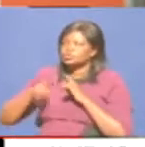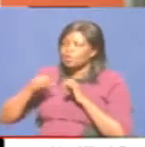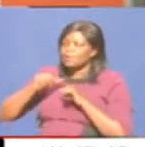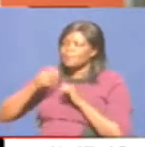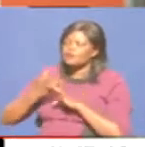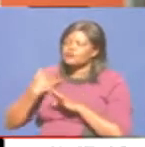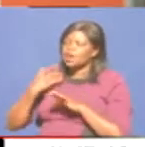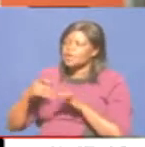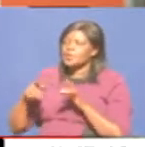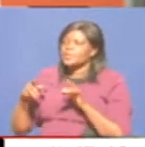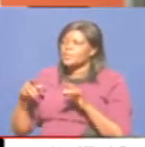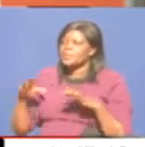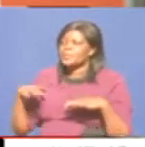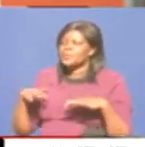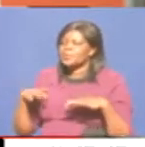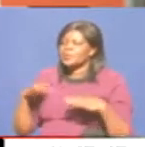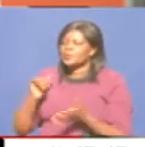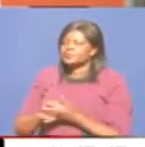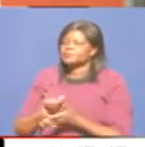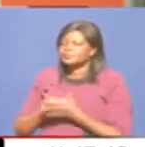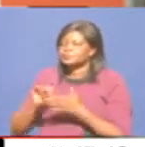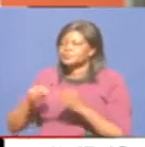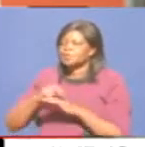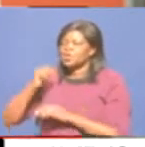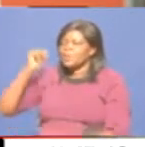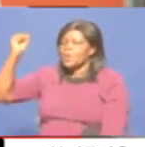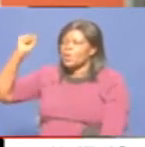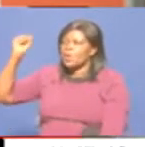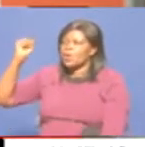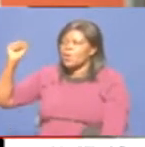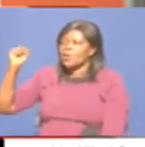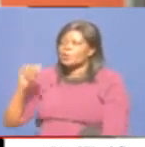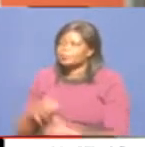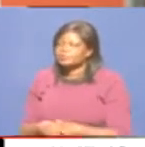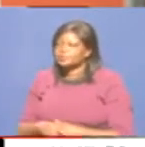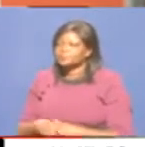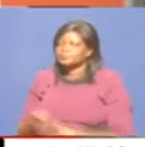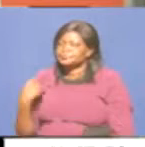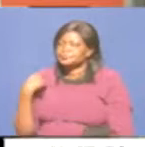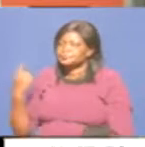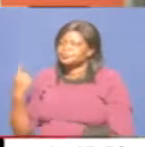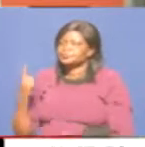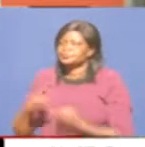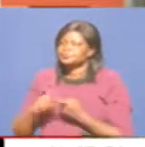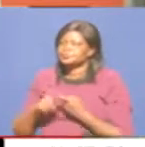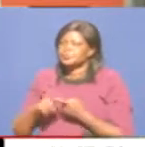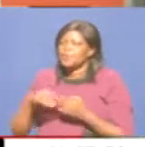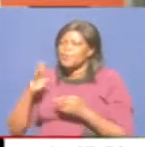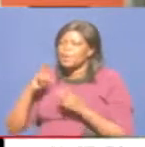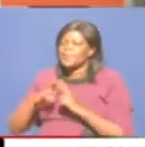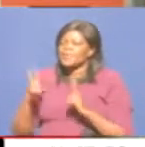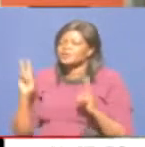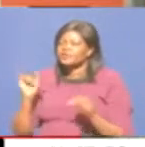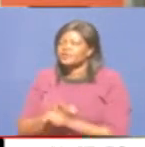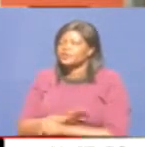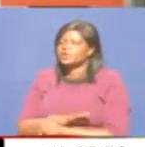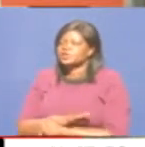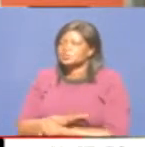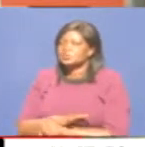break. That the national politics is number one going to be the most peaceful. I can tell you that. I